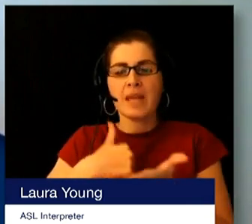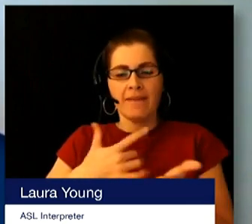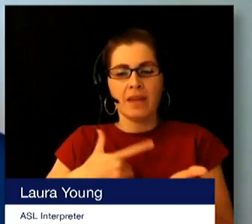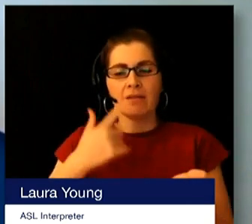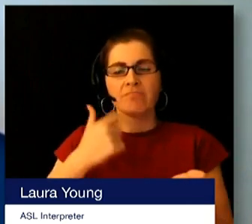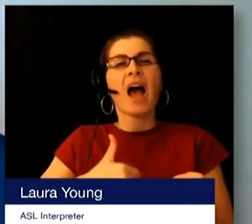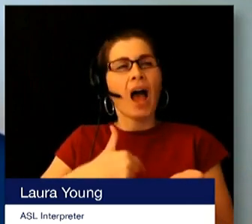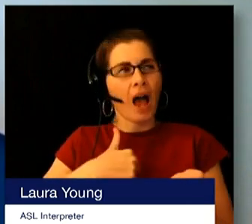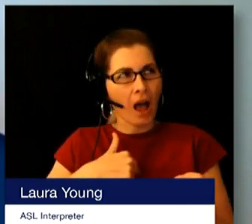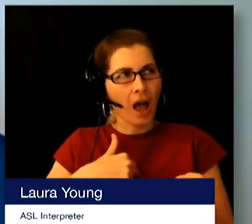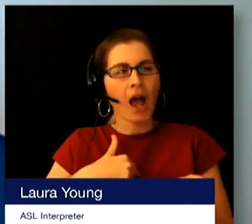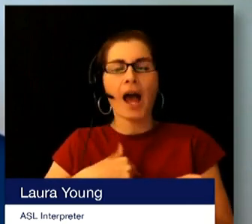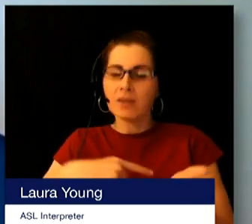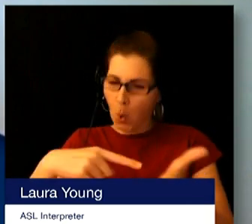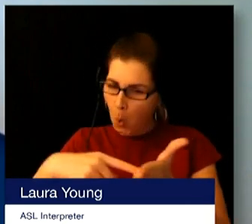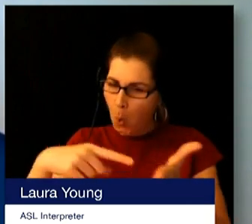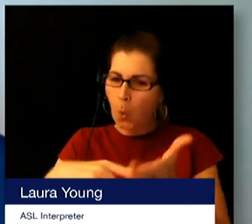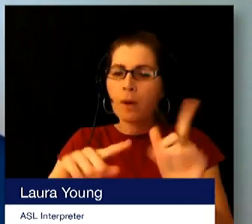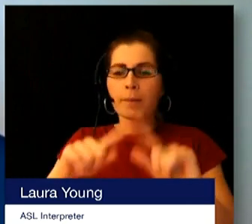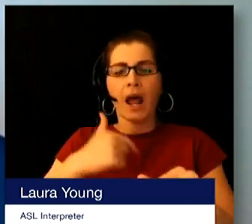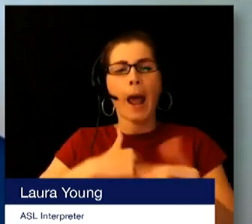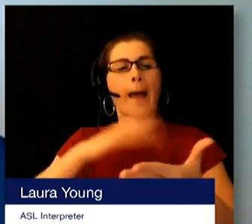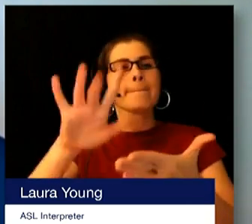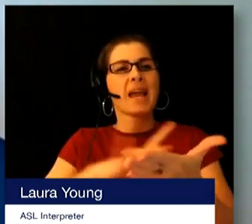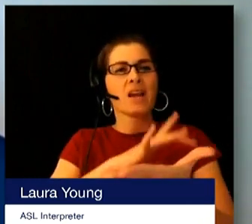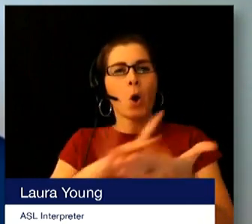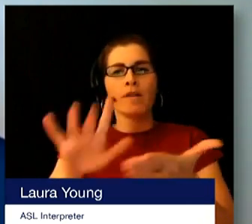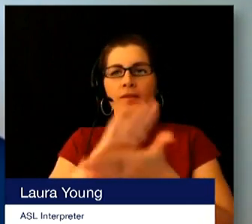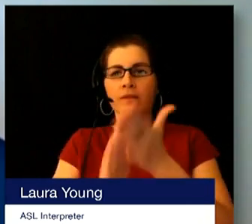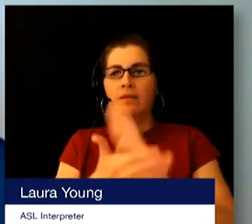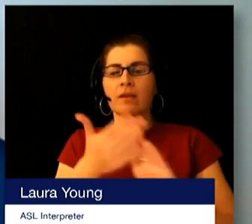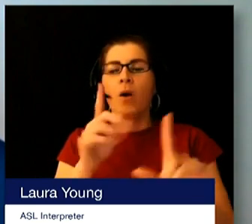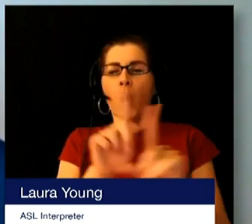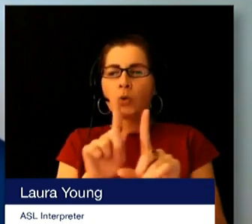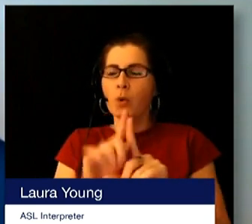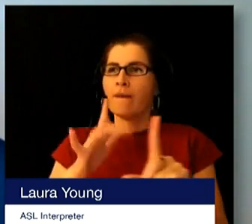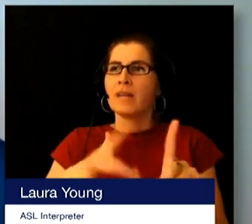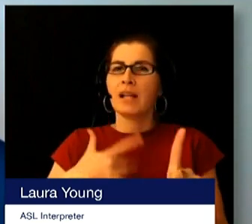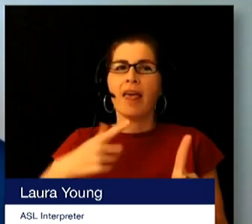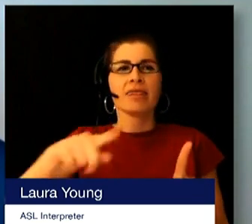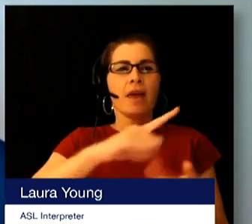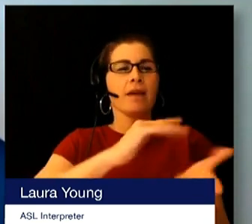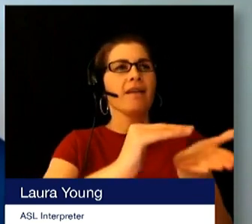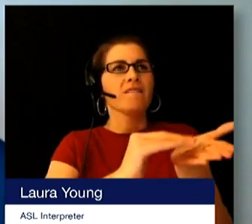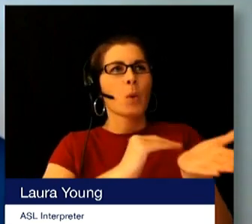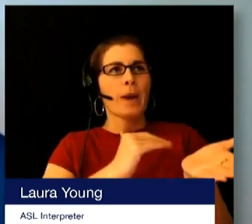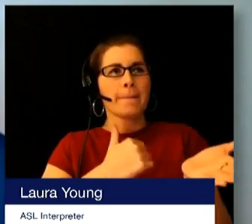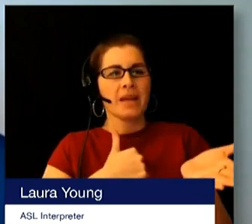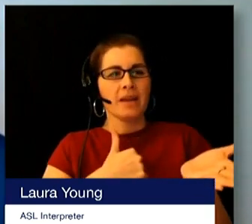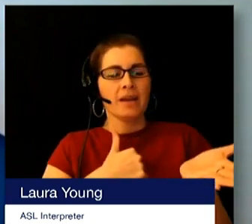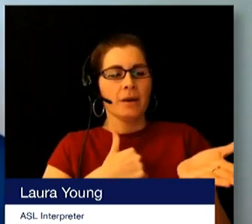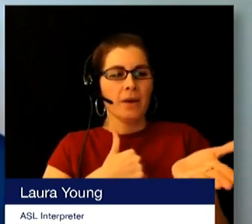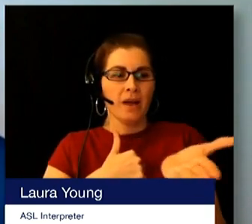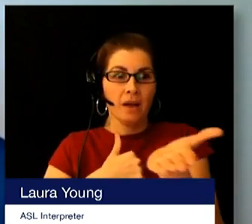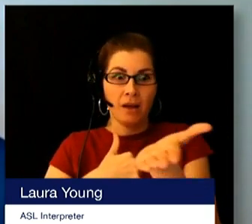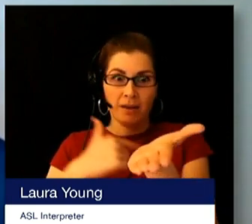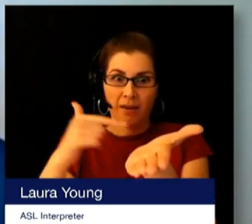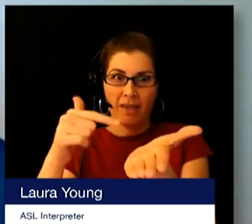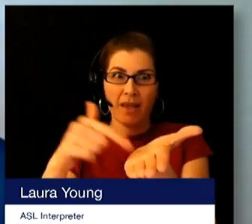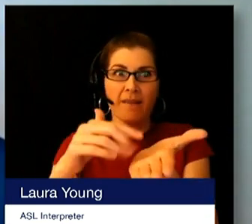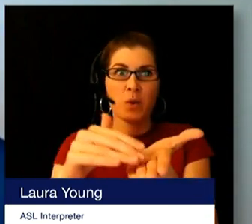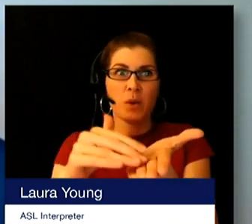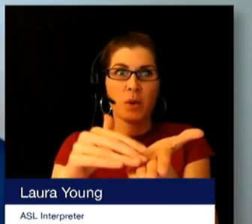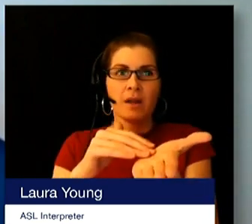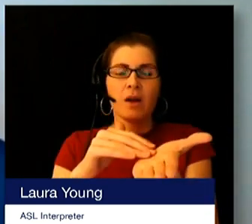to society for what I had did. And I had also been forgiven for what I did. And that forgiveness part is a huge distinction from